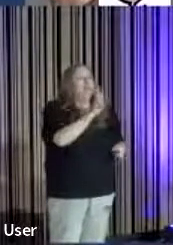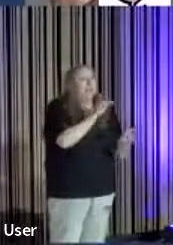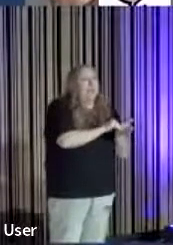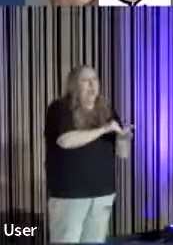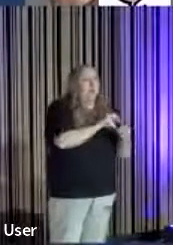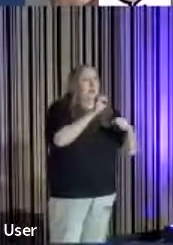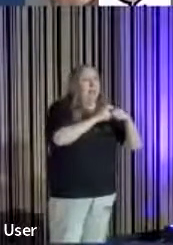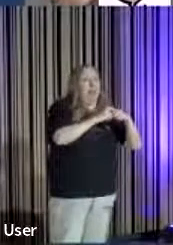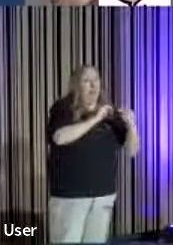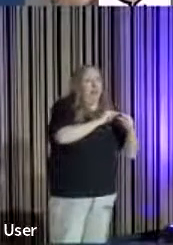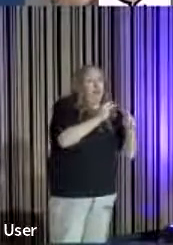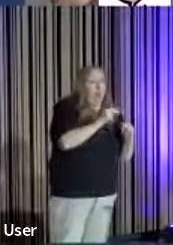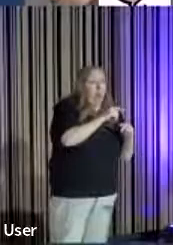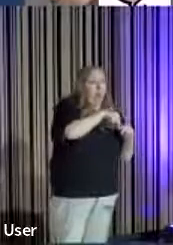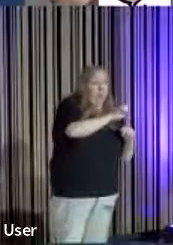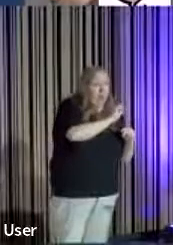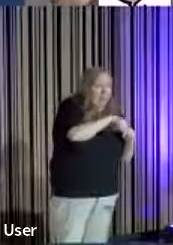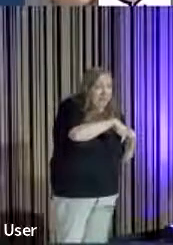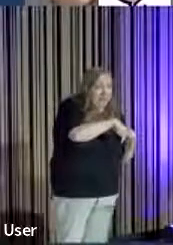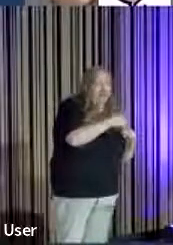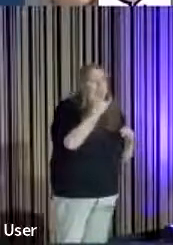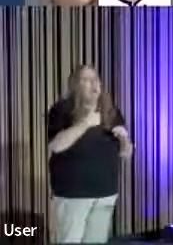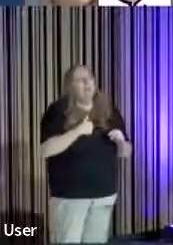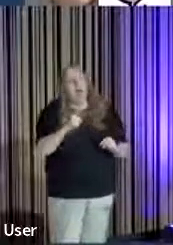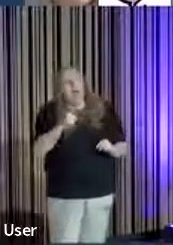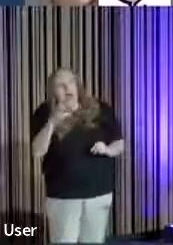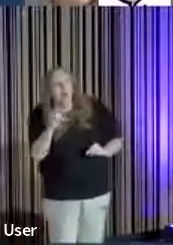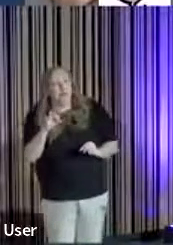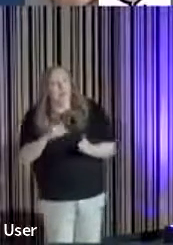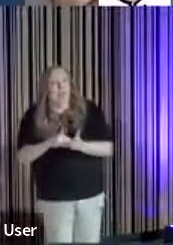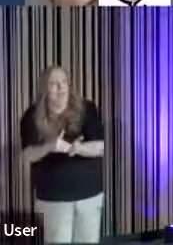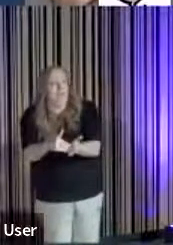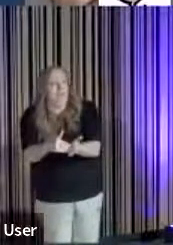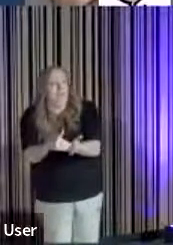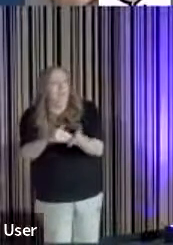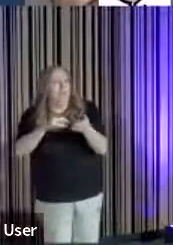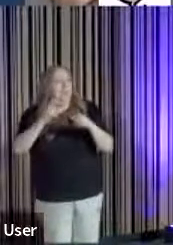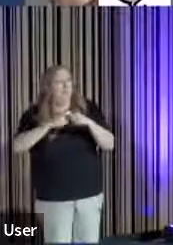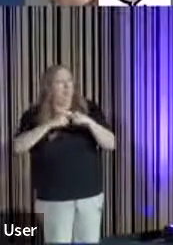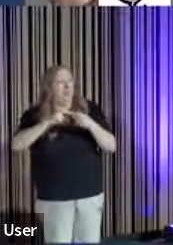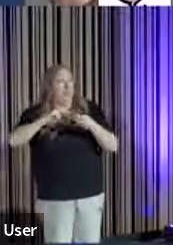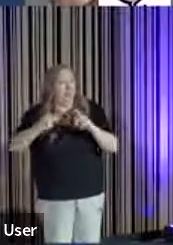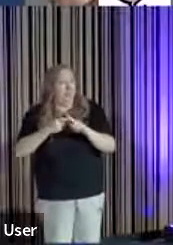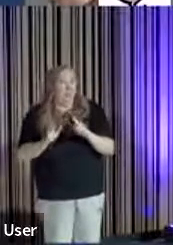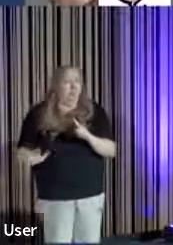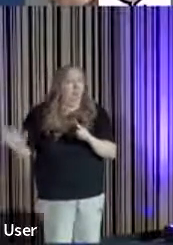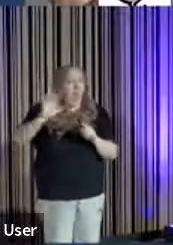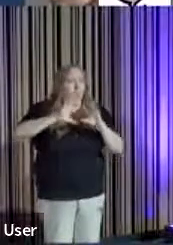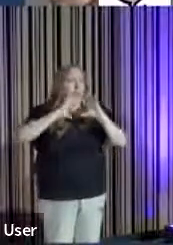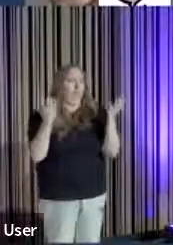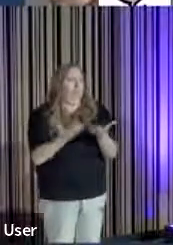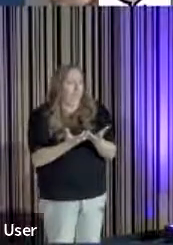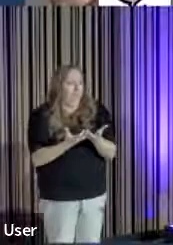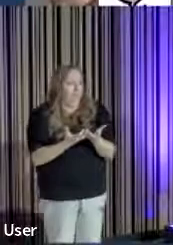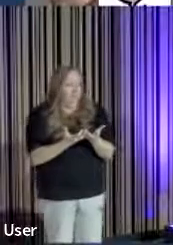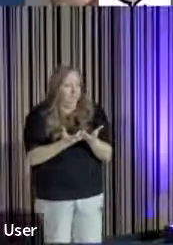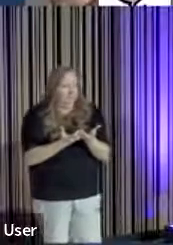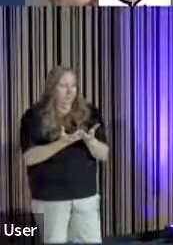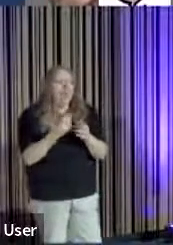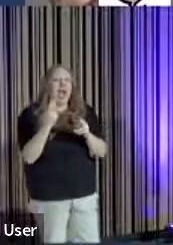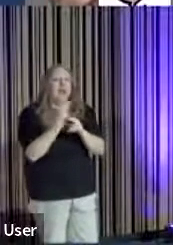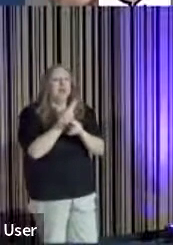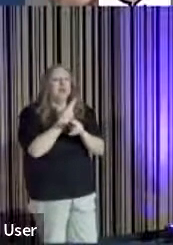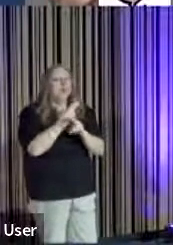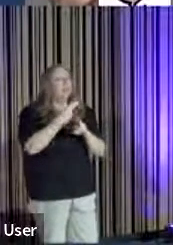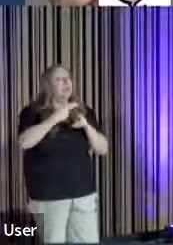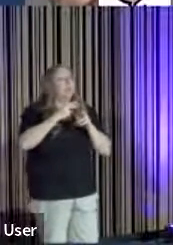now have hundreds of thousands of virus genomes from around the planet. And in fact, I use the word species here because we formally looked